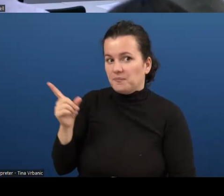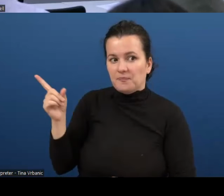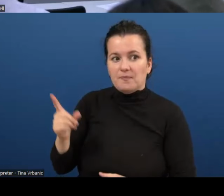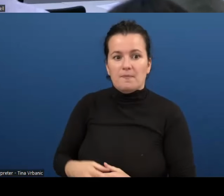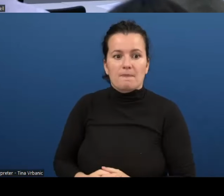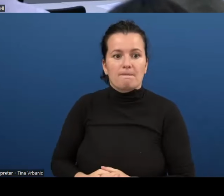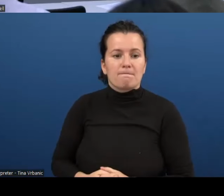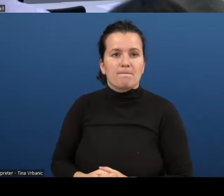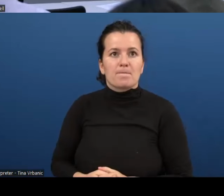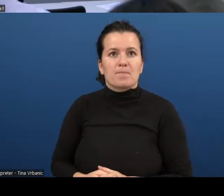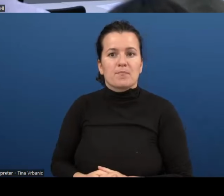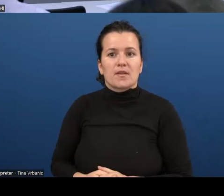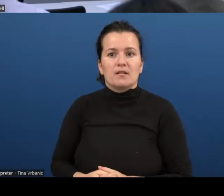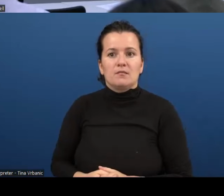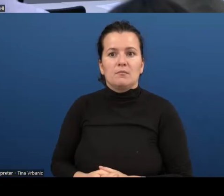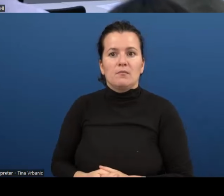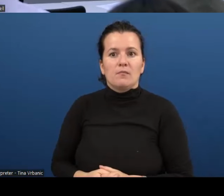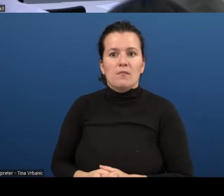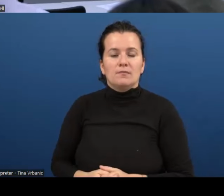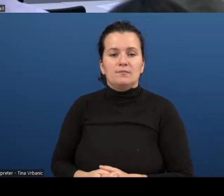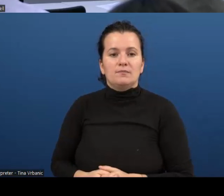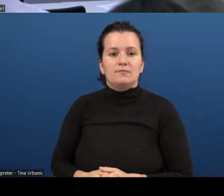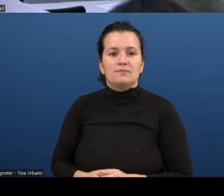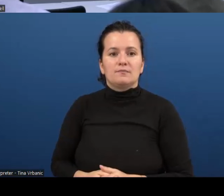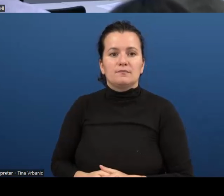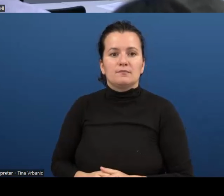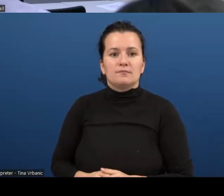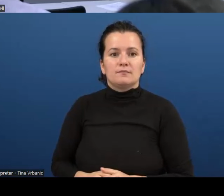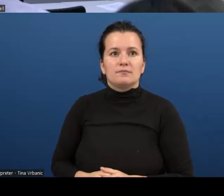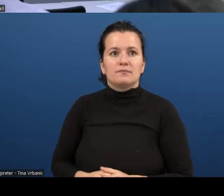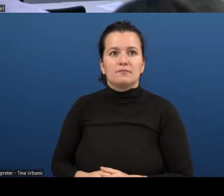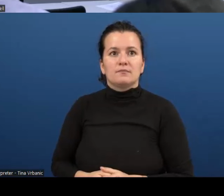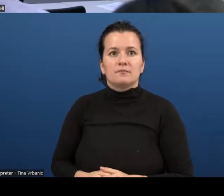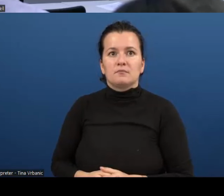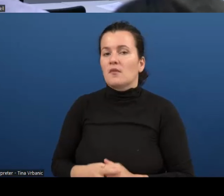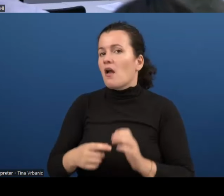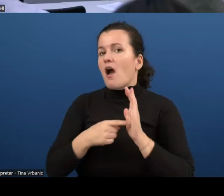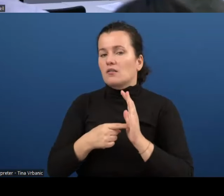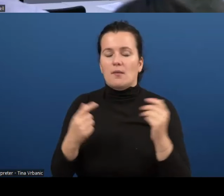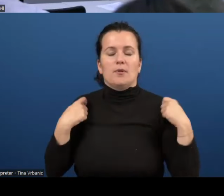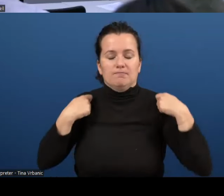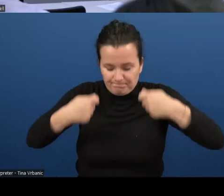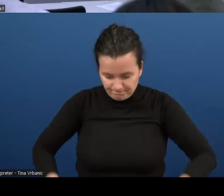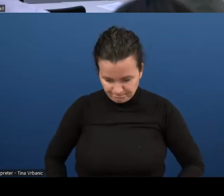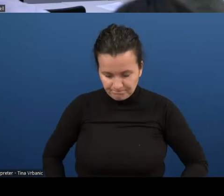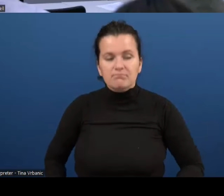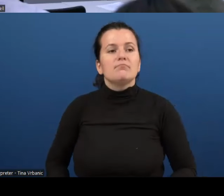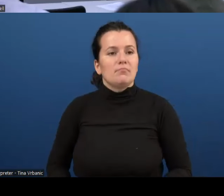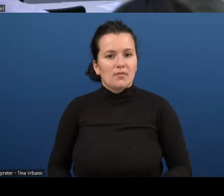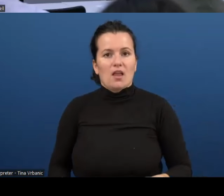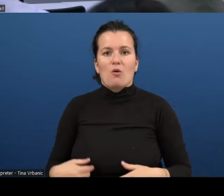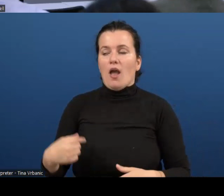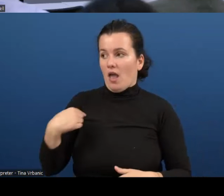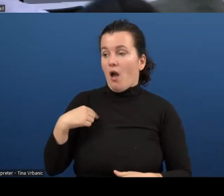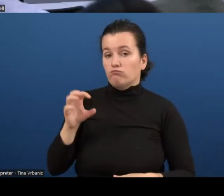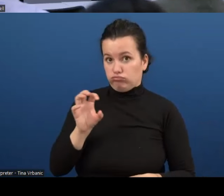So one thing is that if you ask participants, you give them 2 vibrations, and you